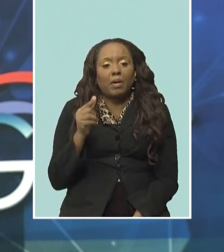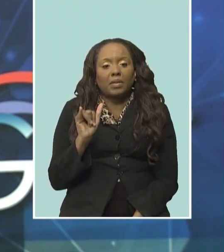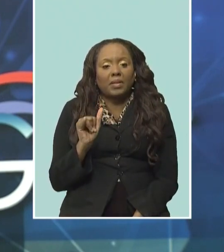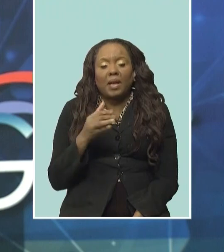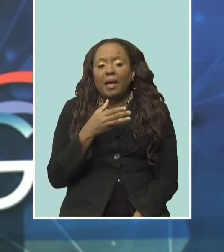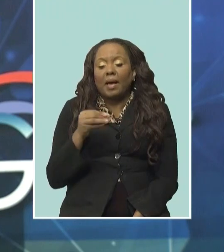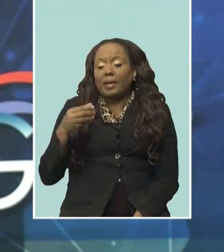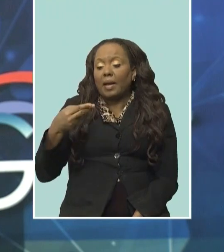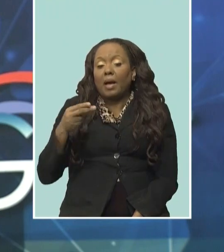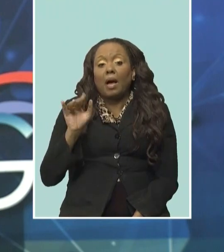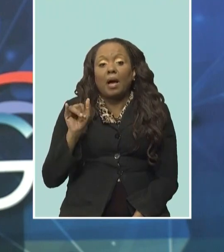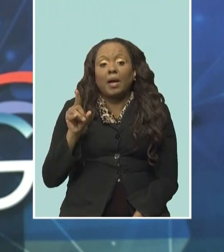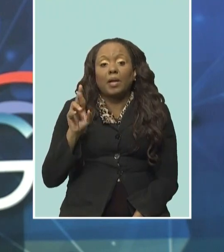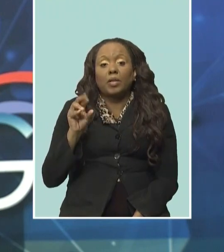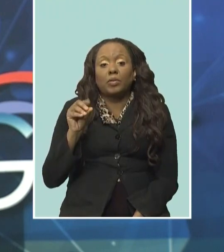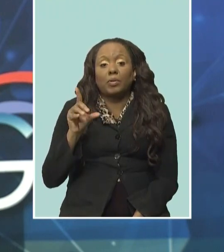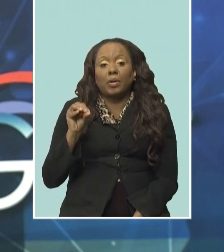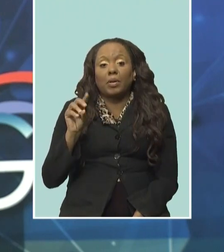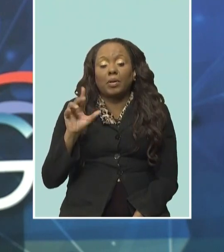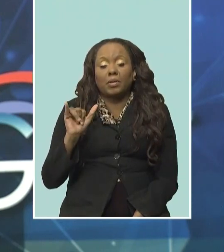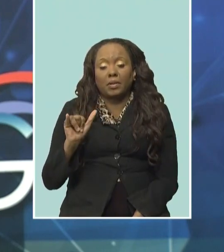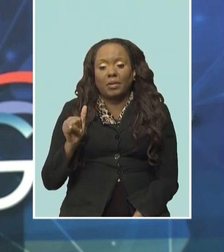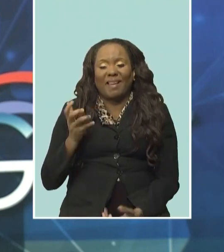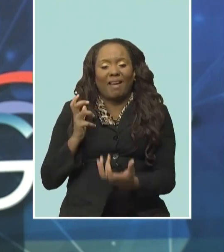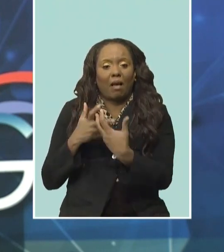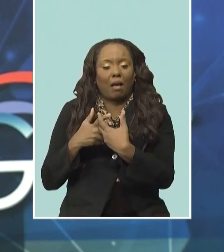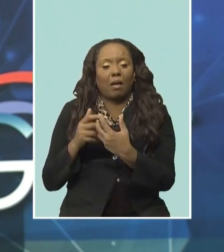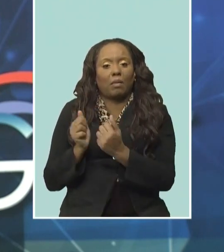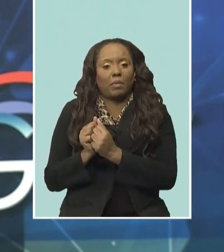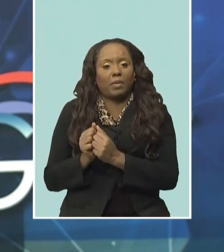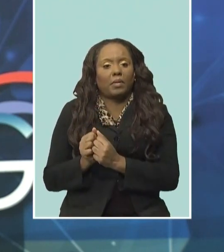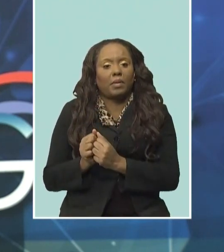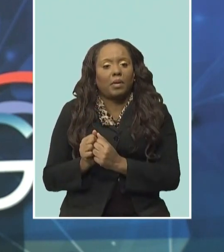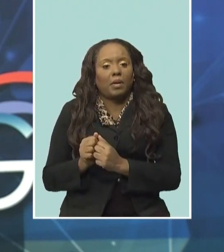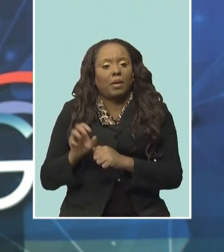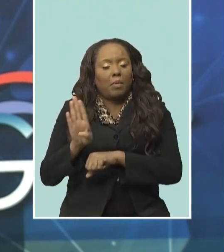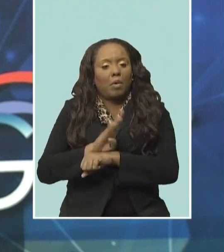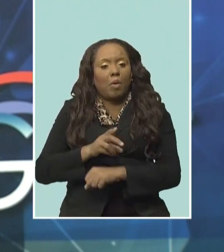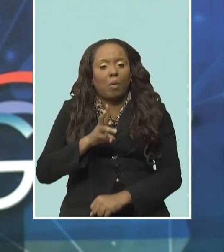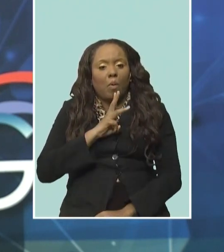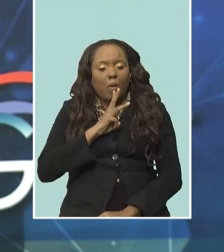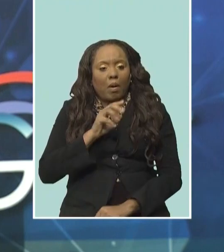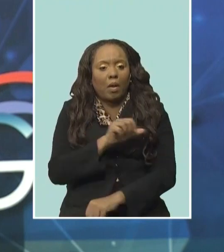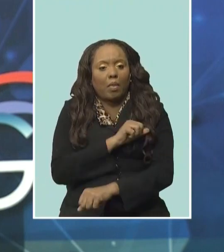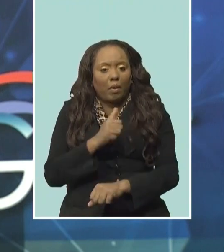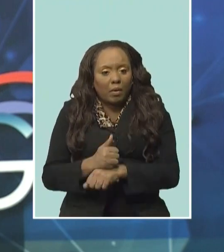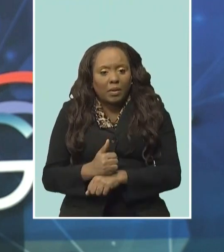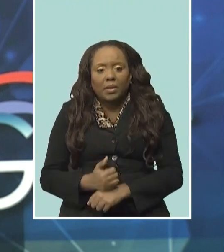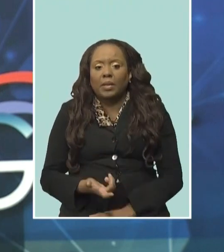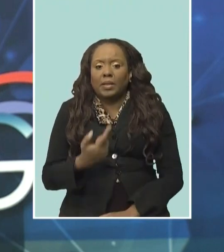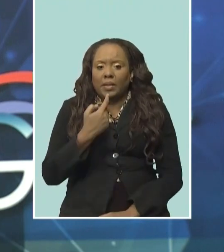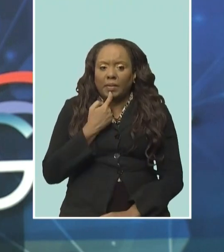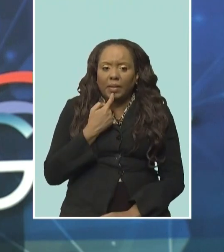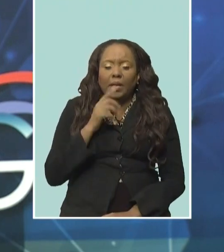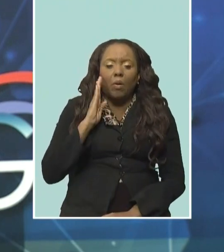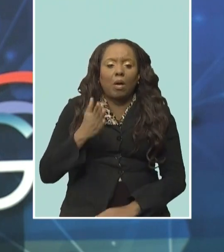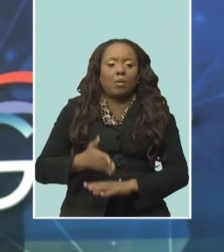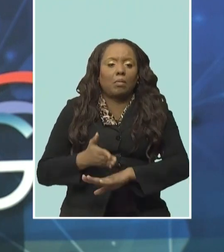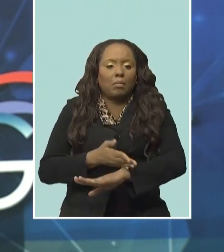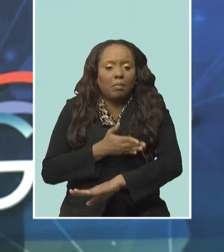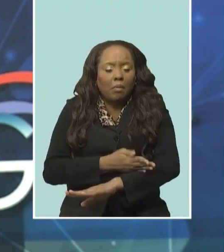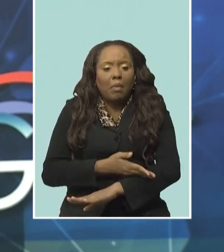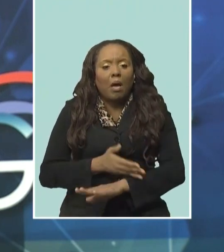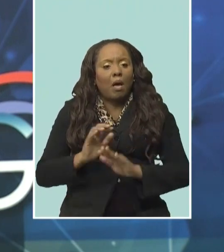gathering exercise. Their principal, Dr. David Farrell, is confident the technology will enhance the way the country responds to